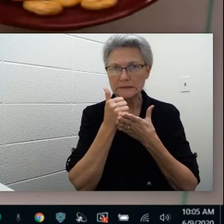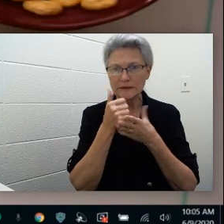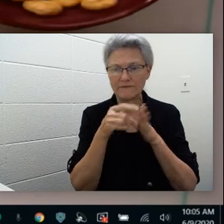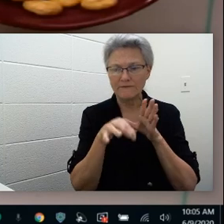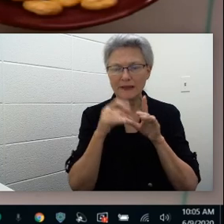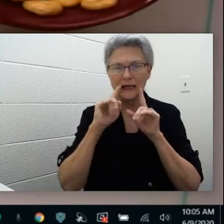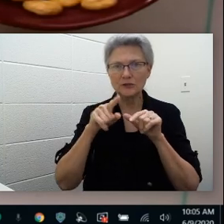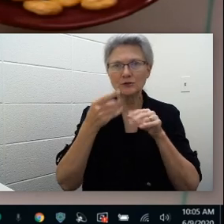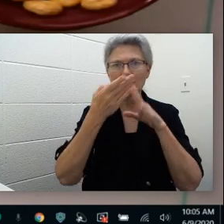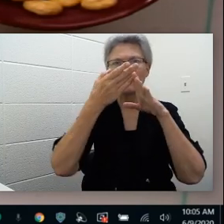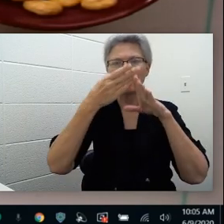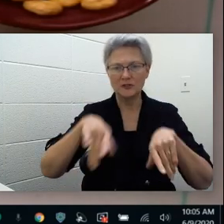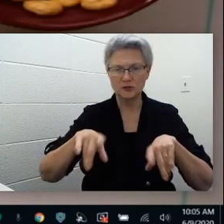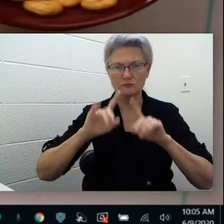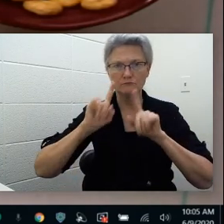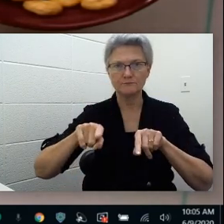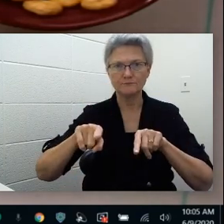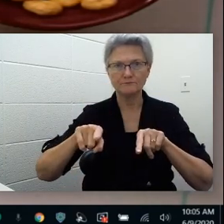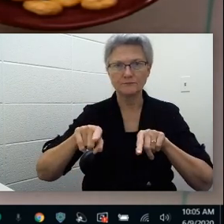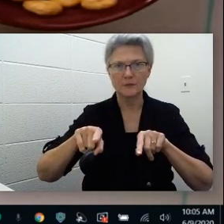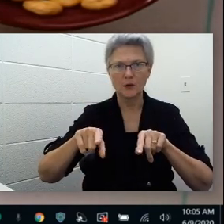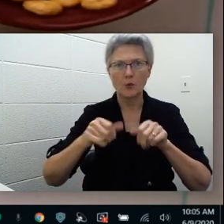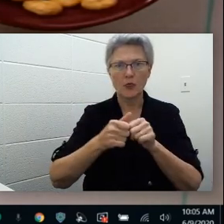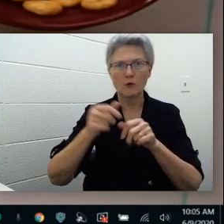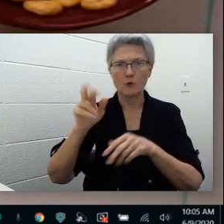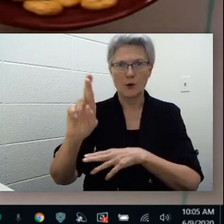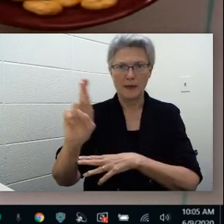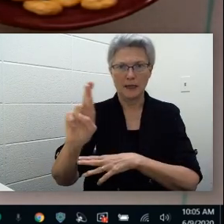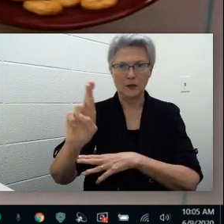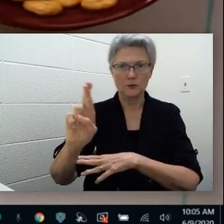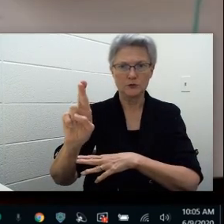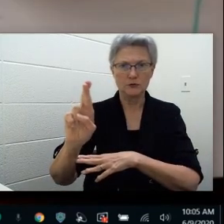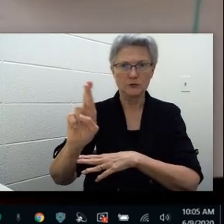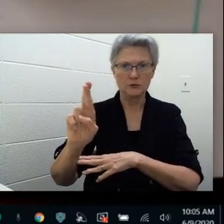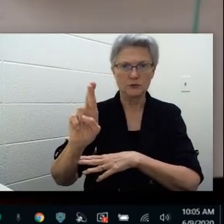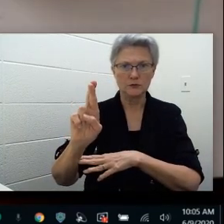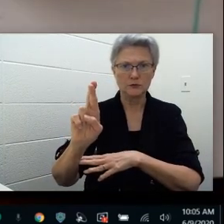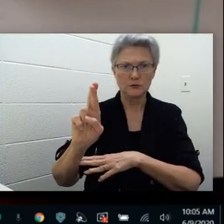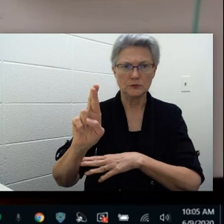find the answer to division problems with remainders.